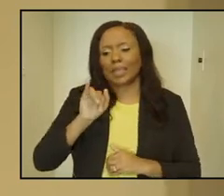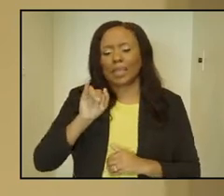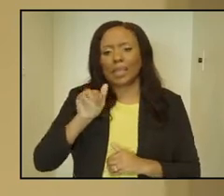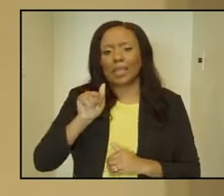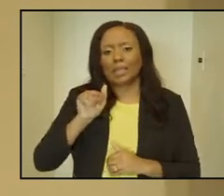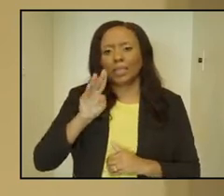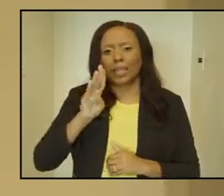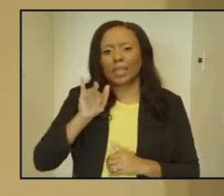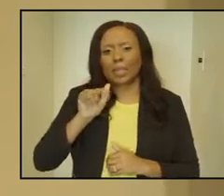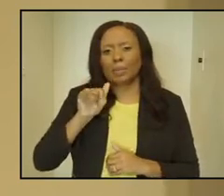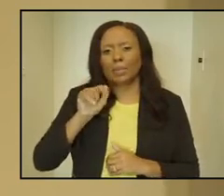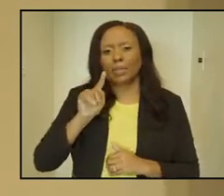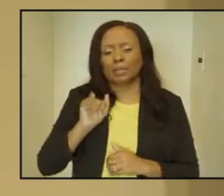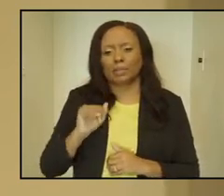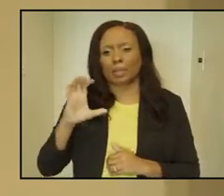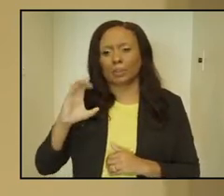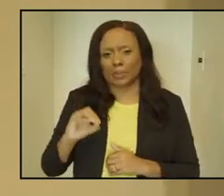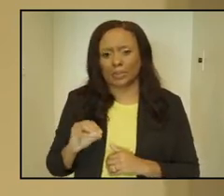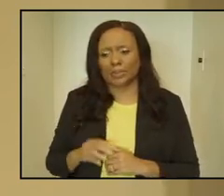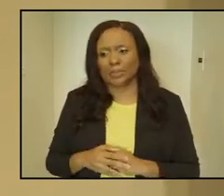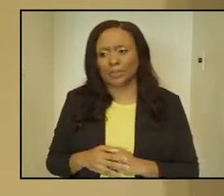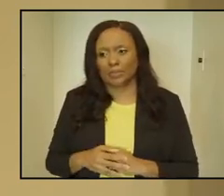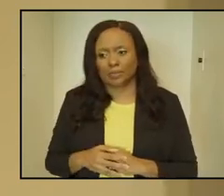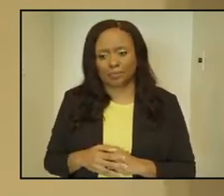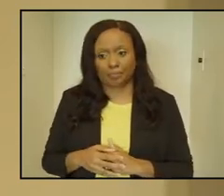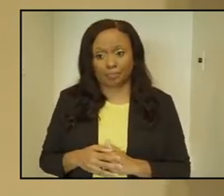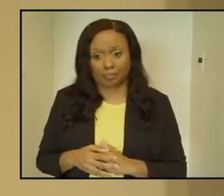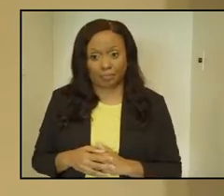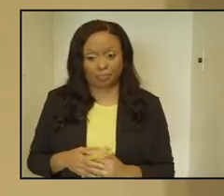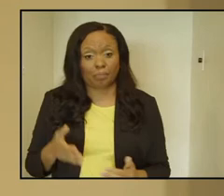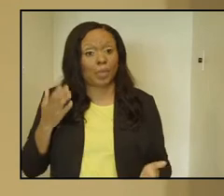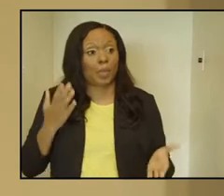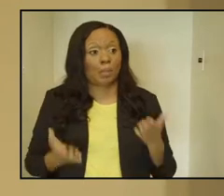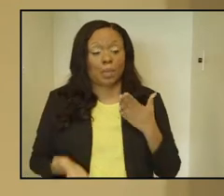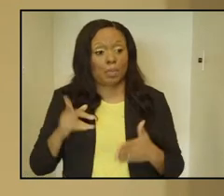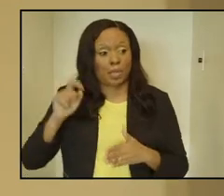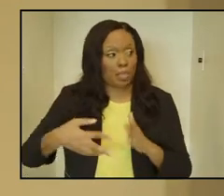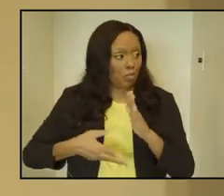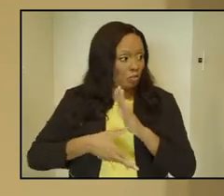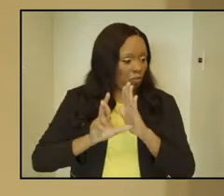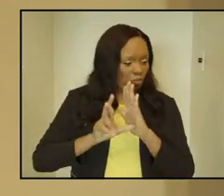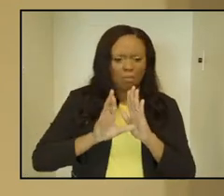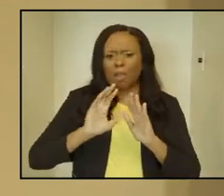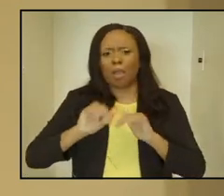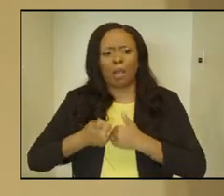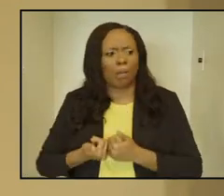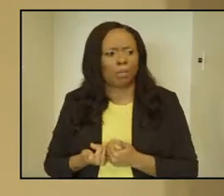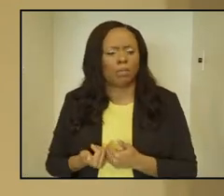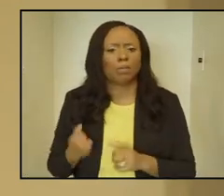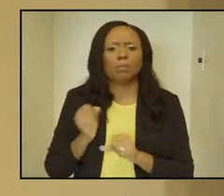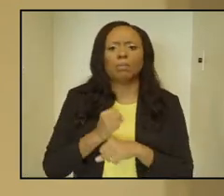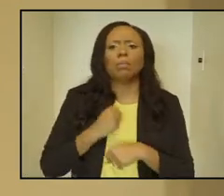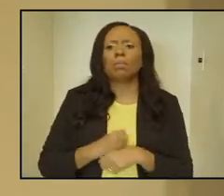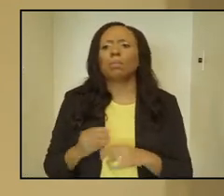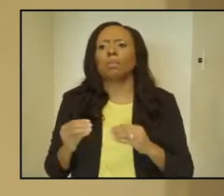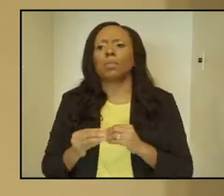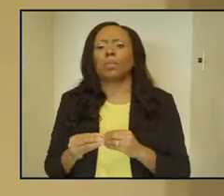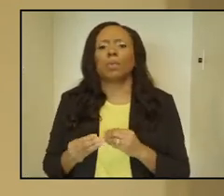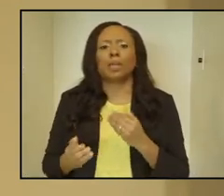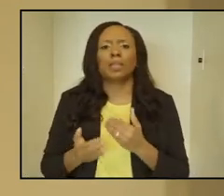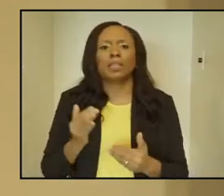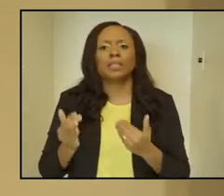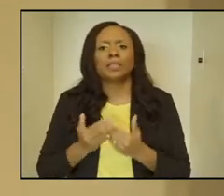us reviewing at some point, how do we make it easier for the average Barbadian to be able to